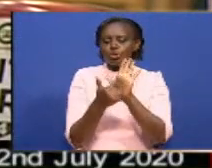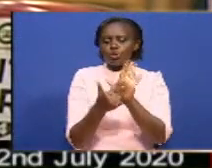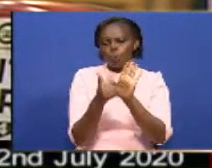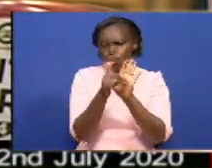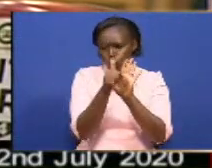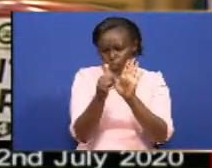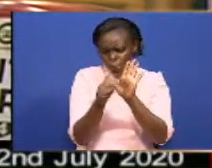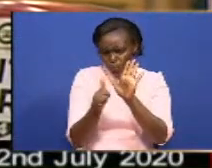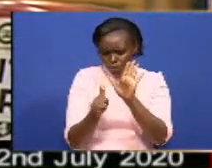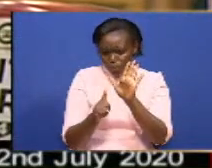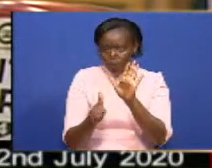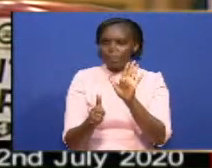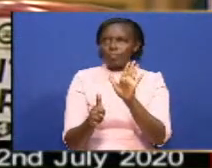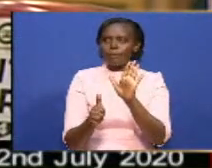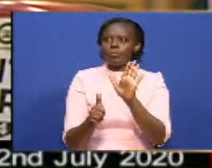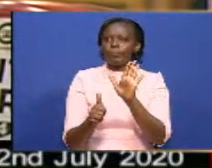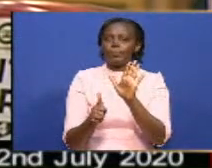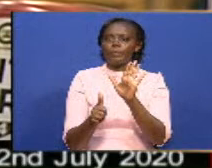properly.